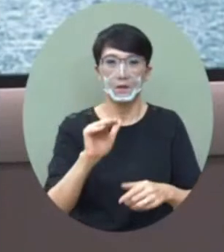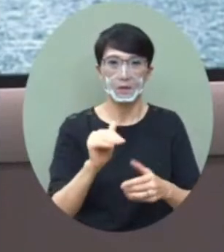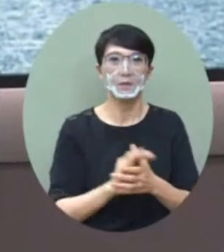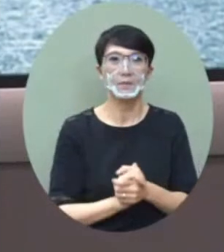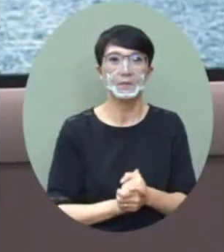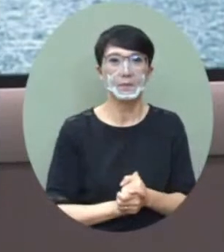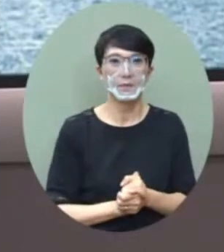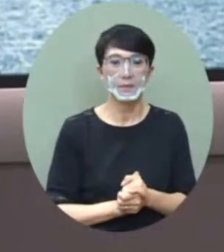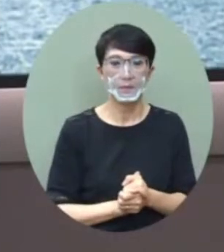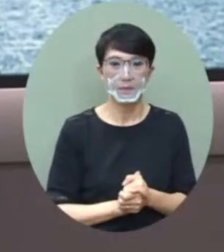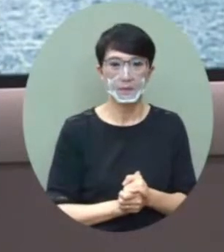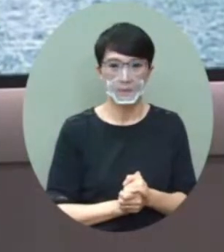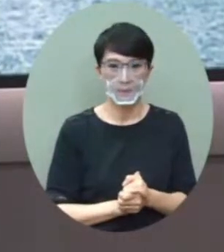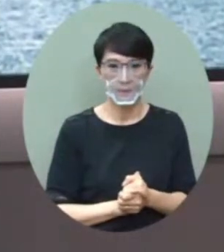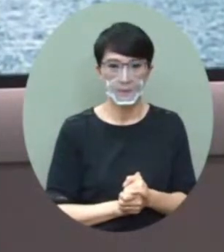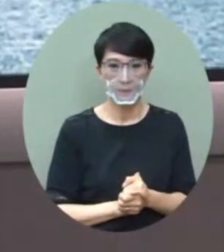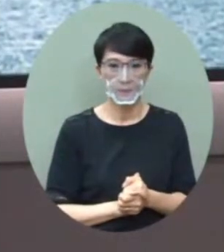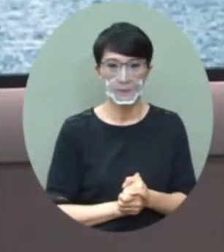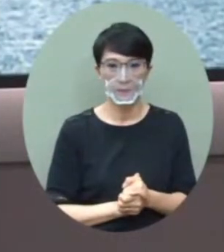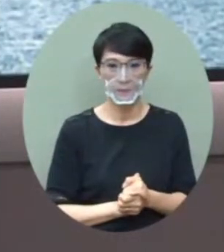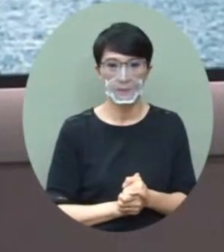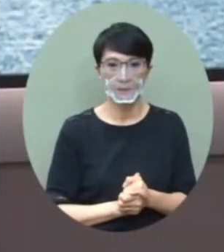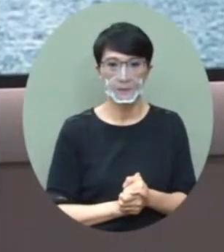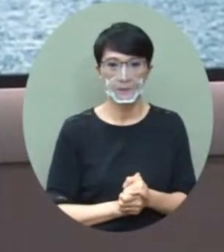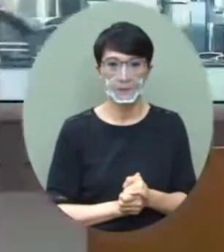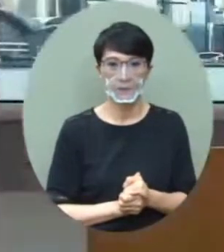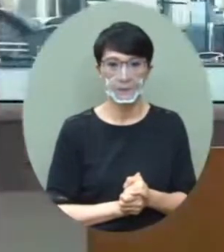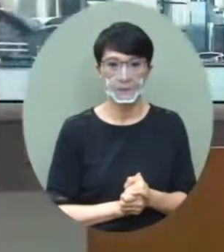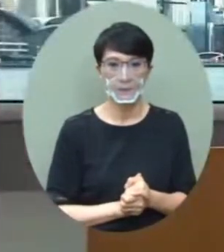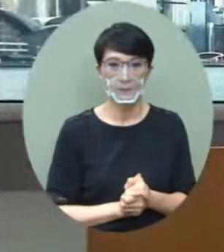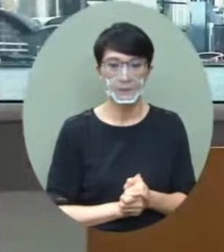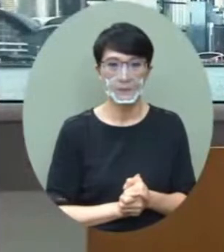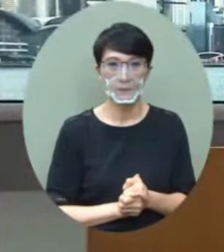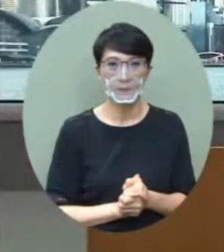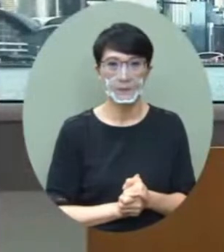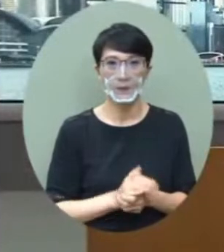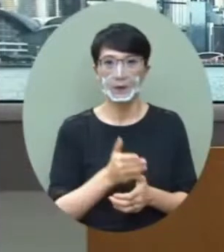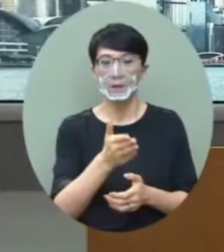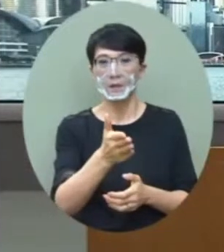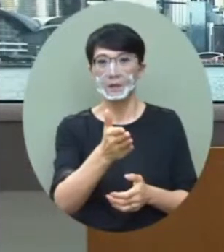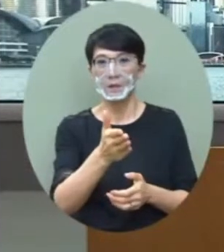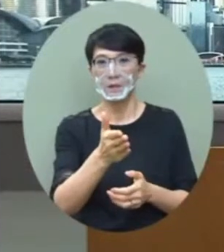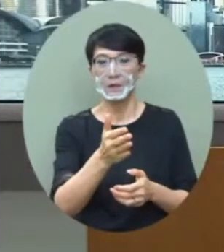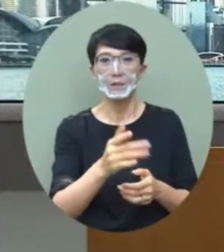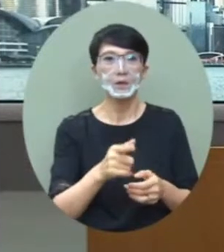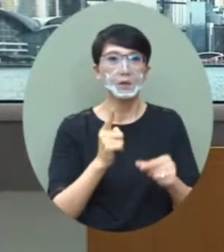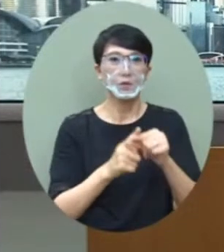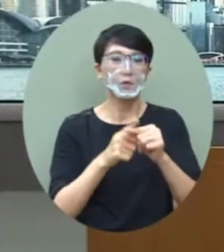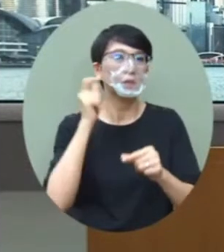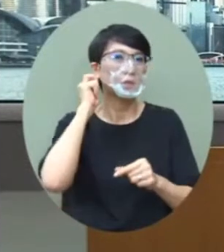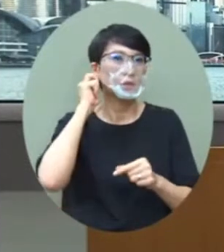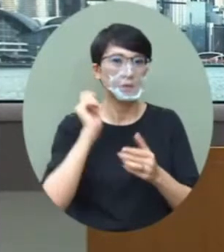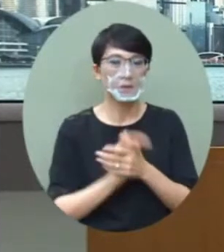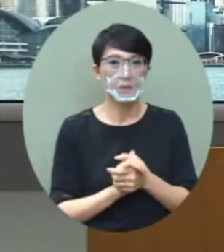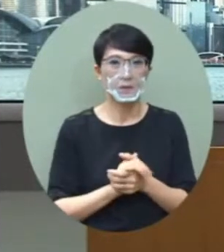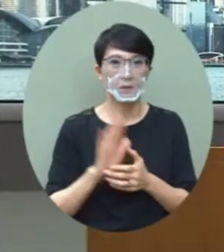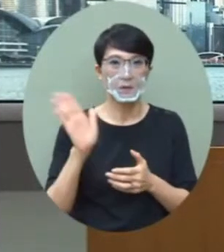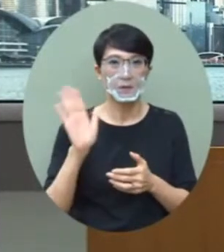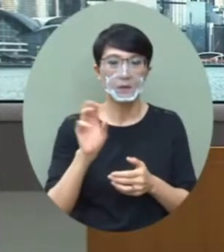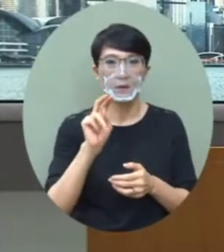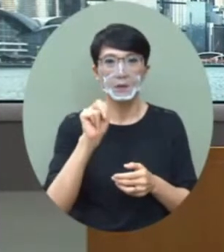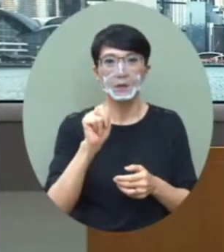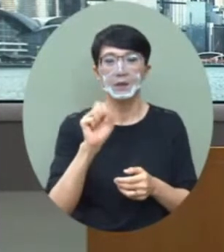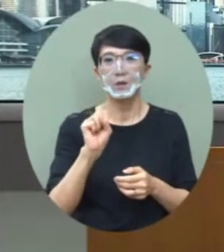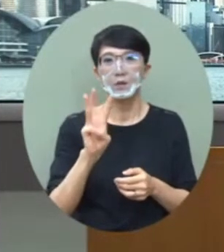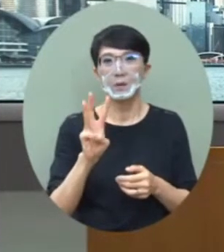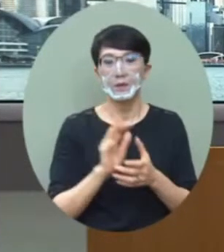1-834-511, available from 9 a.m. to 7 p.m. throughout the week. This lady at the